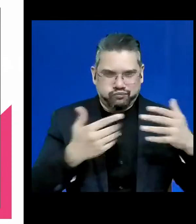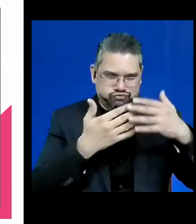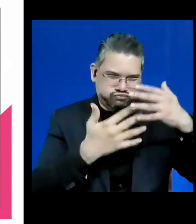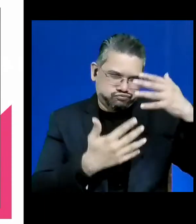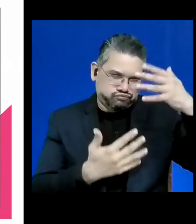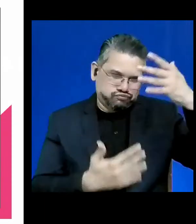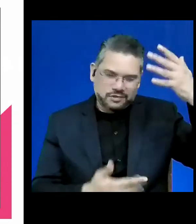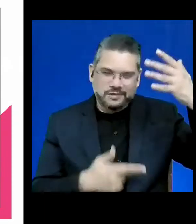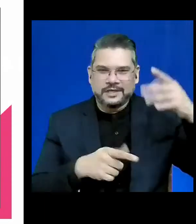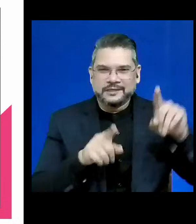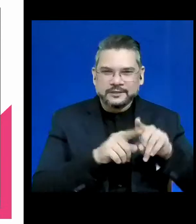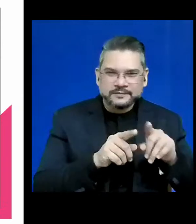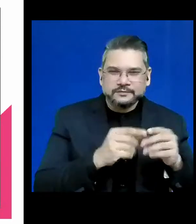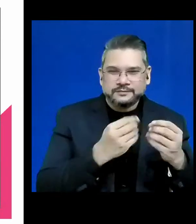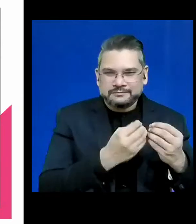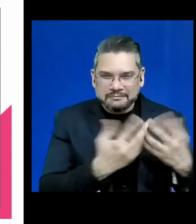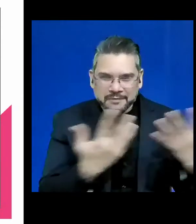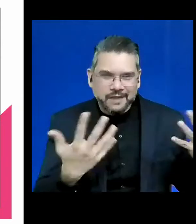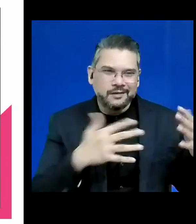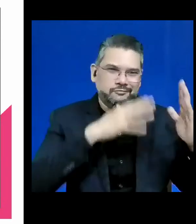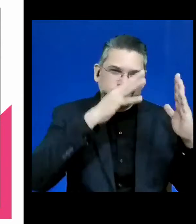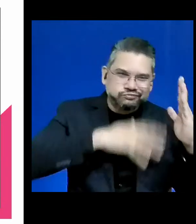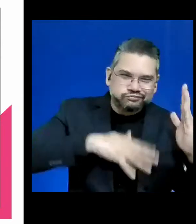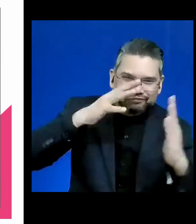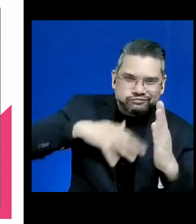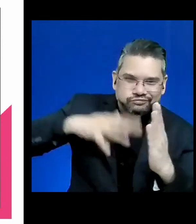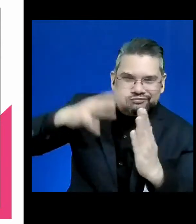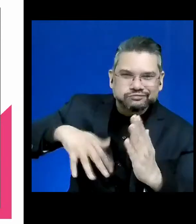and such that a person would have to read.